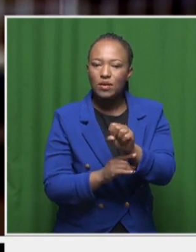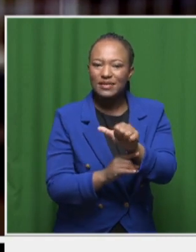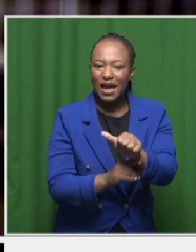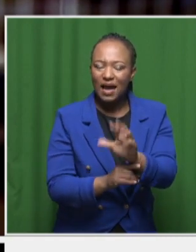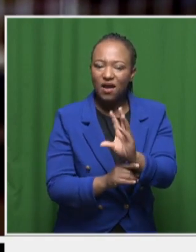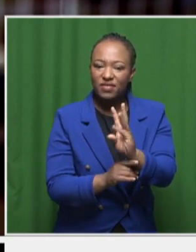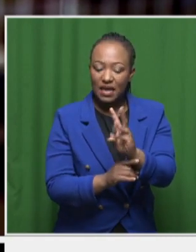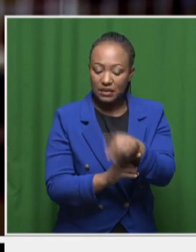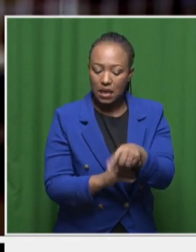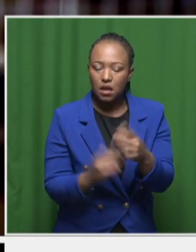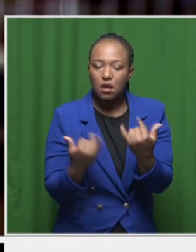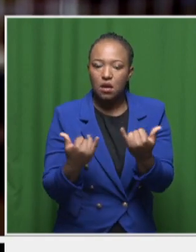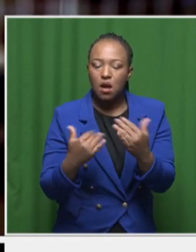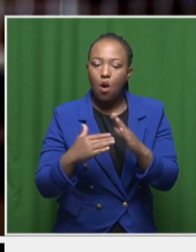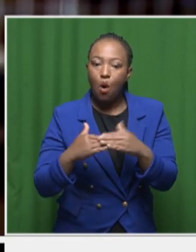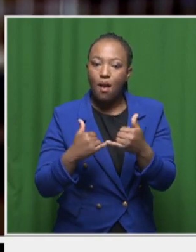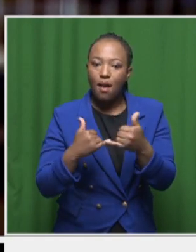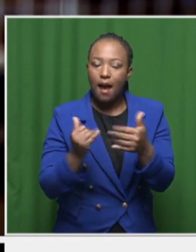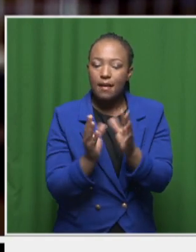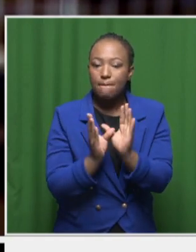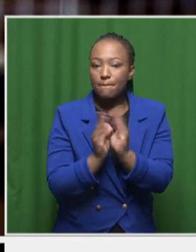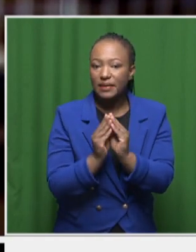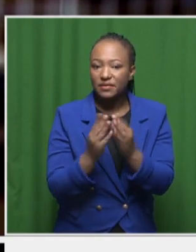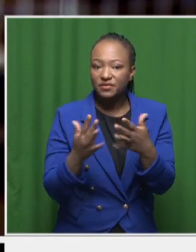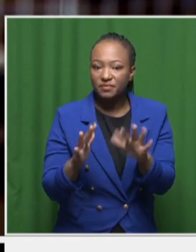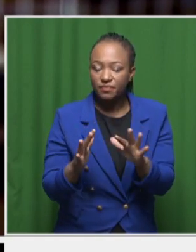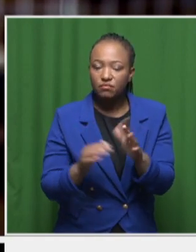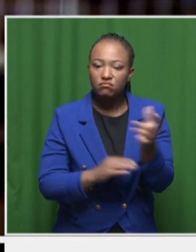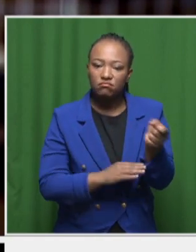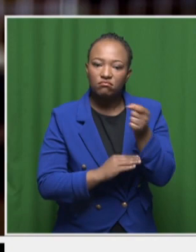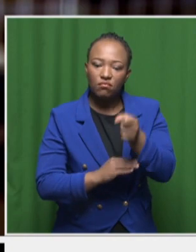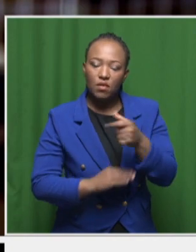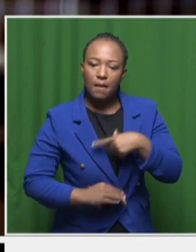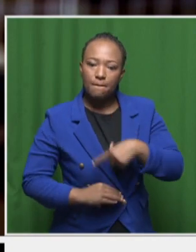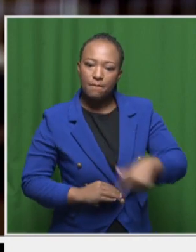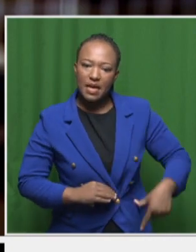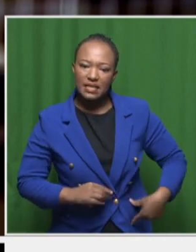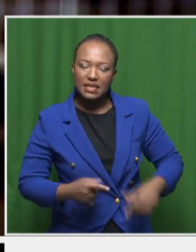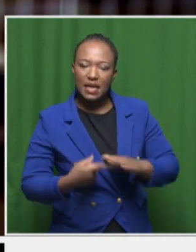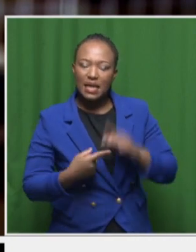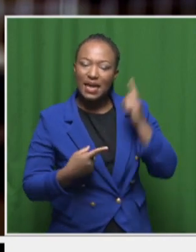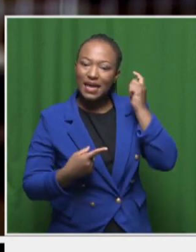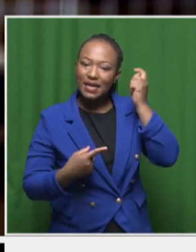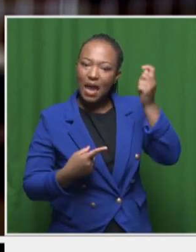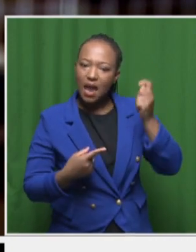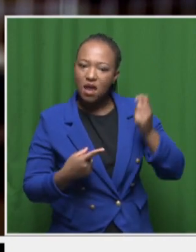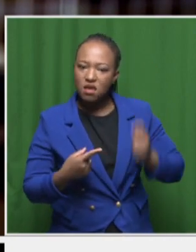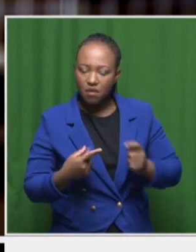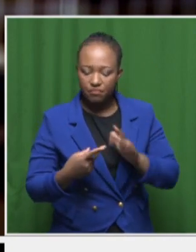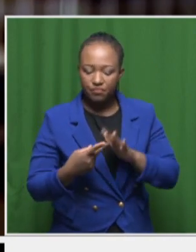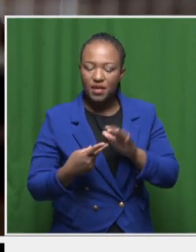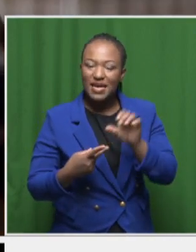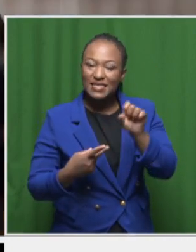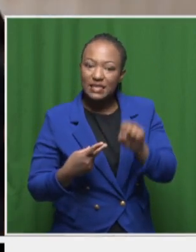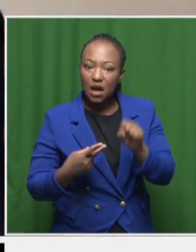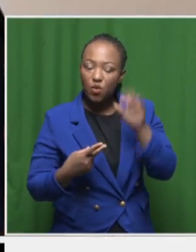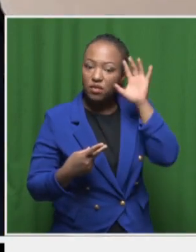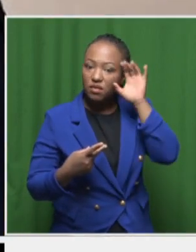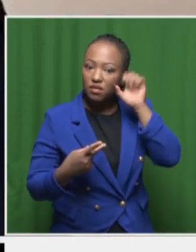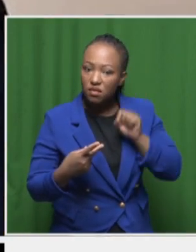and sub-regional body IGAD that appointed the presidents of Kenya, South Sudan and Djibouti as mediators.